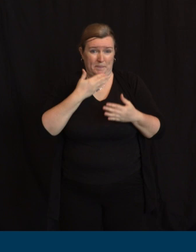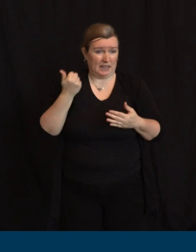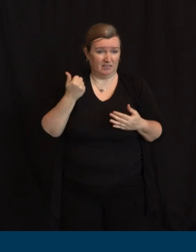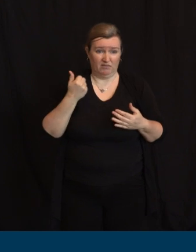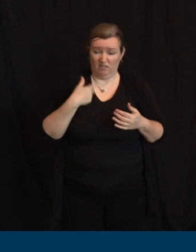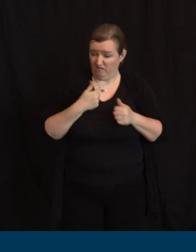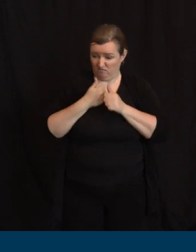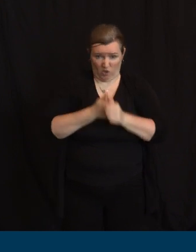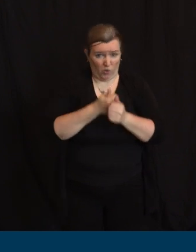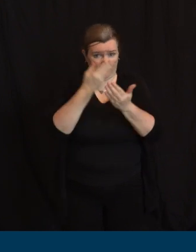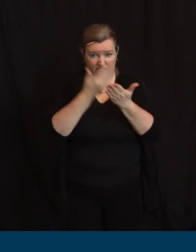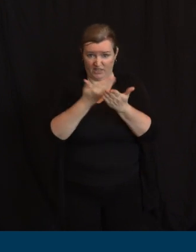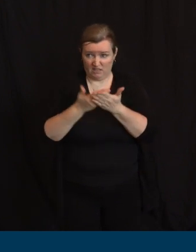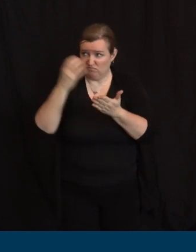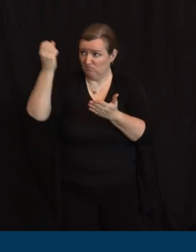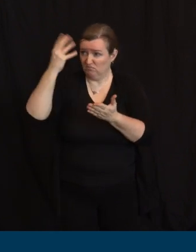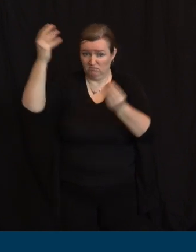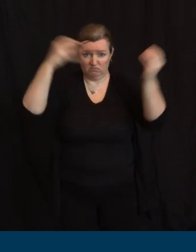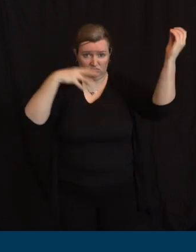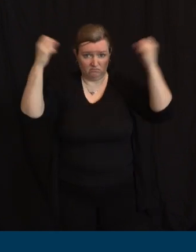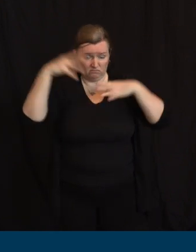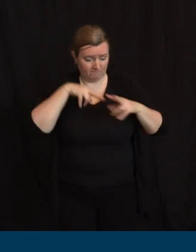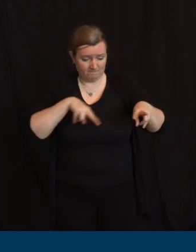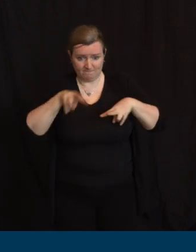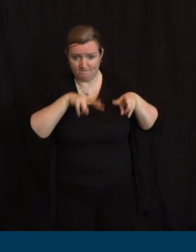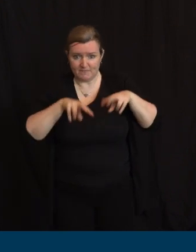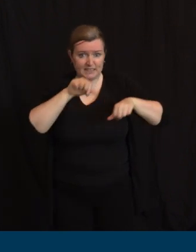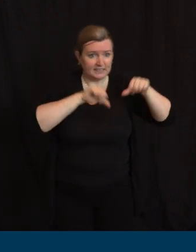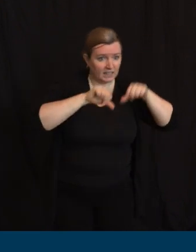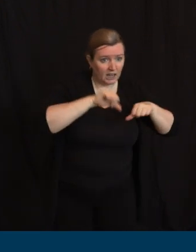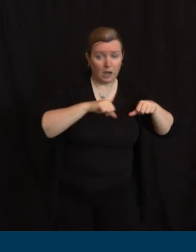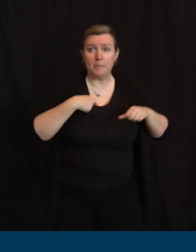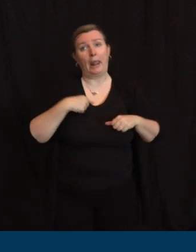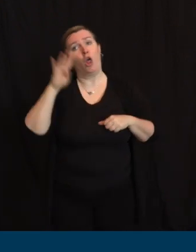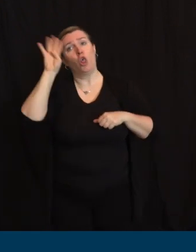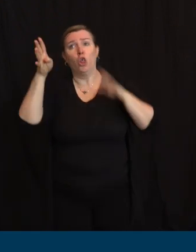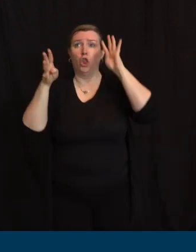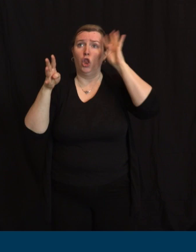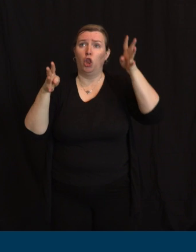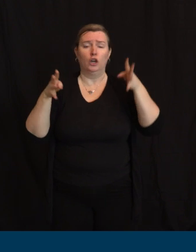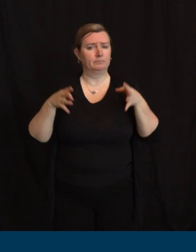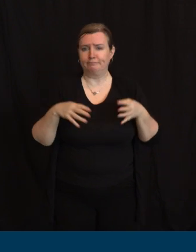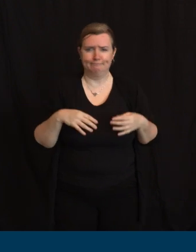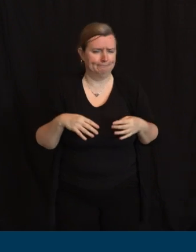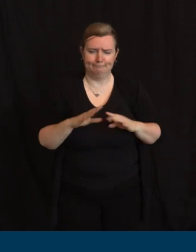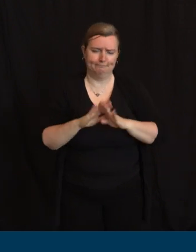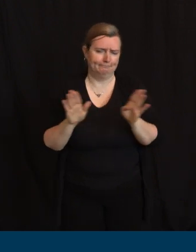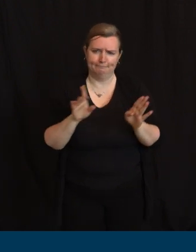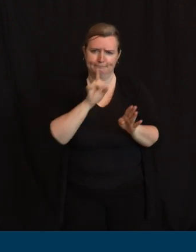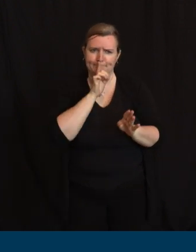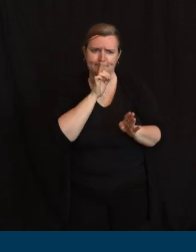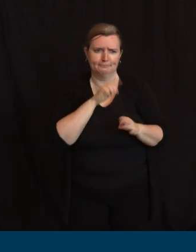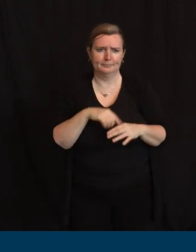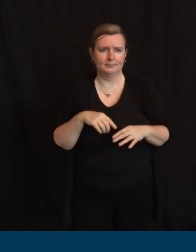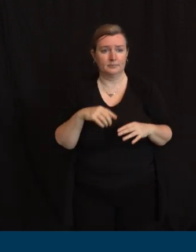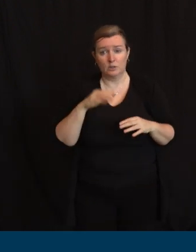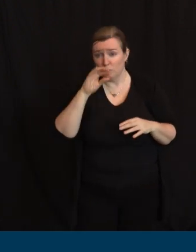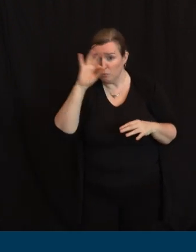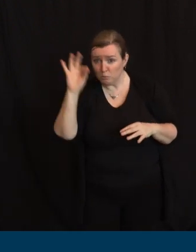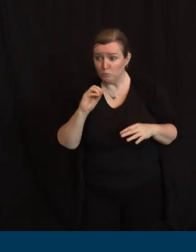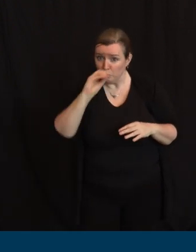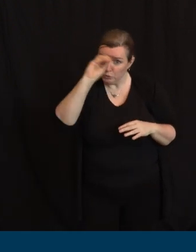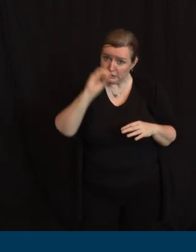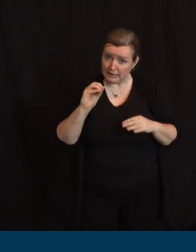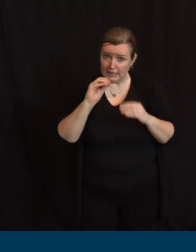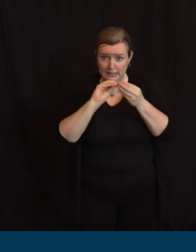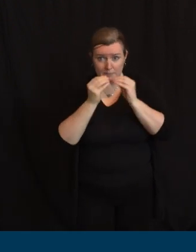don't do things sort of cavalierly. Do we always get it right? I'm sure we don't always get it right. We're trying like heck. In fact, we've tweaked things. So